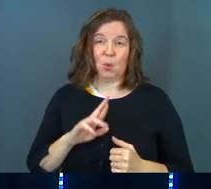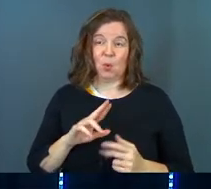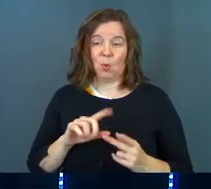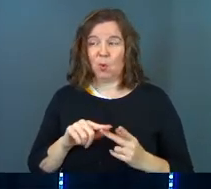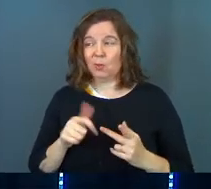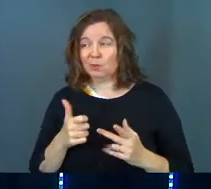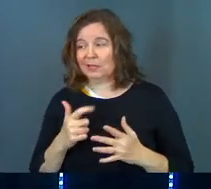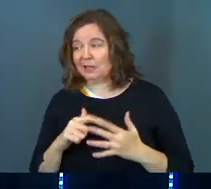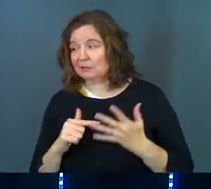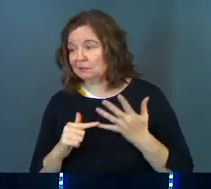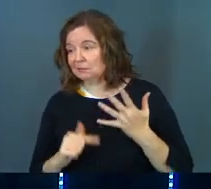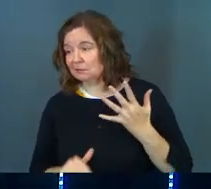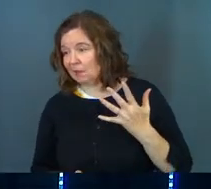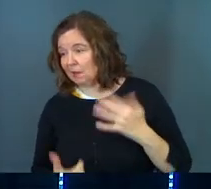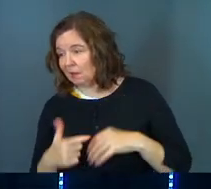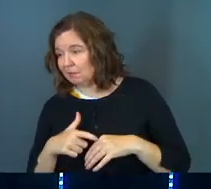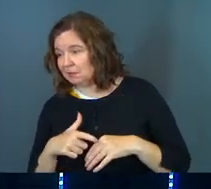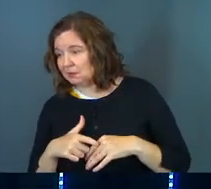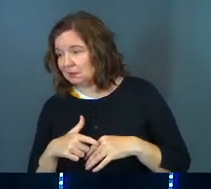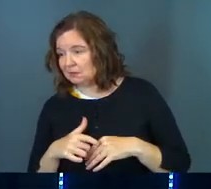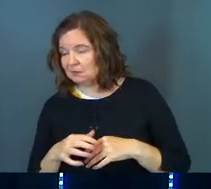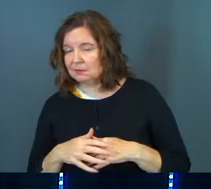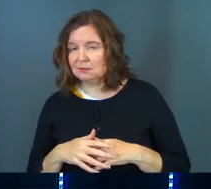Or except those 10 times